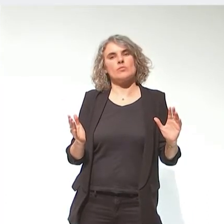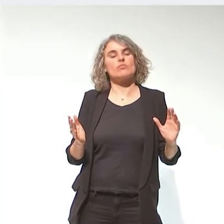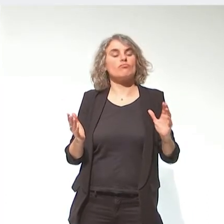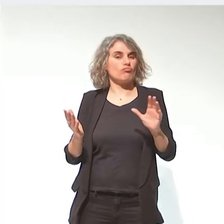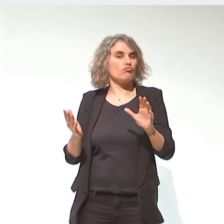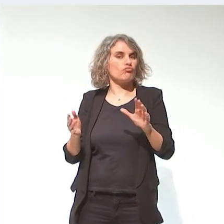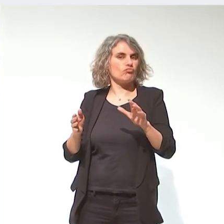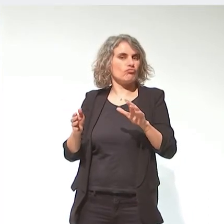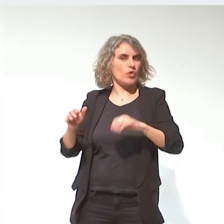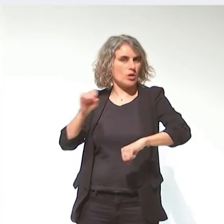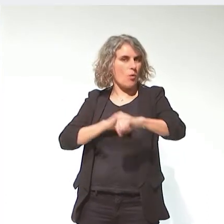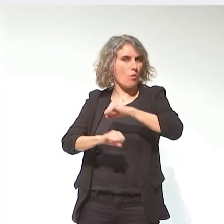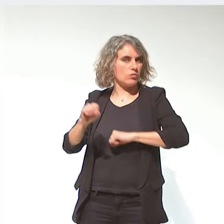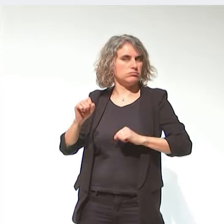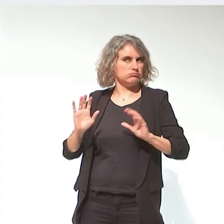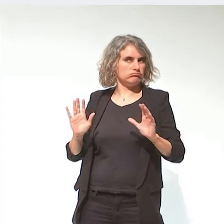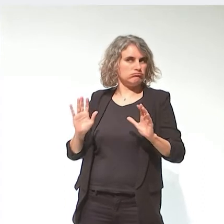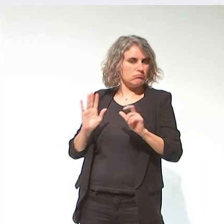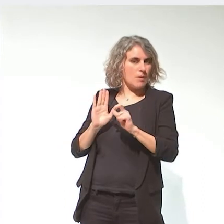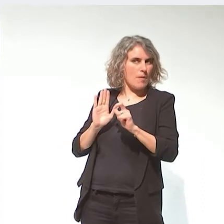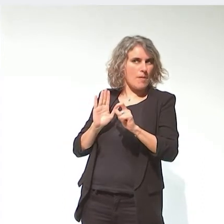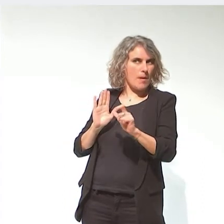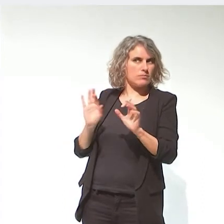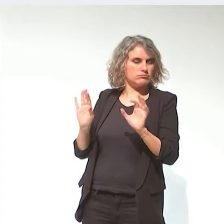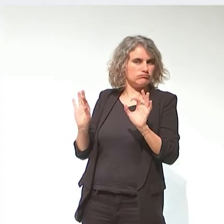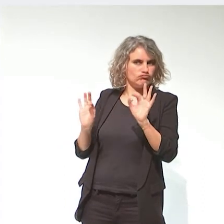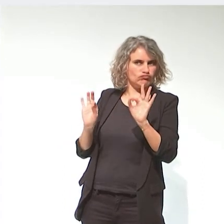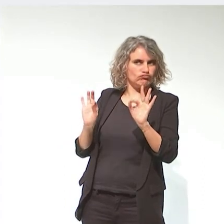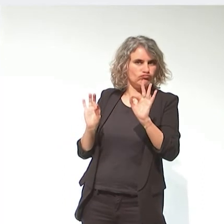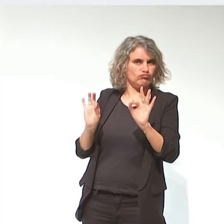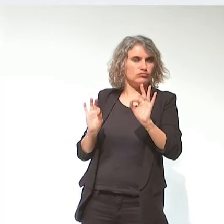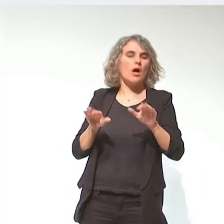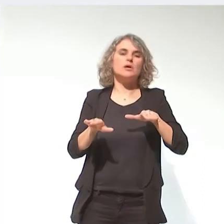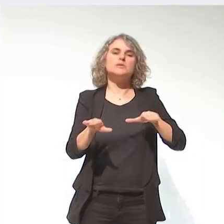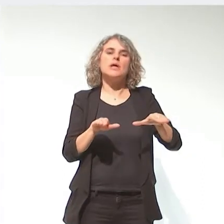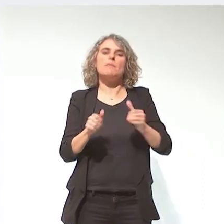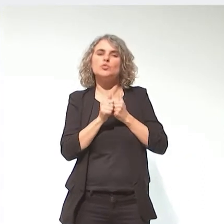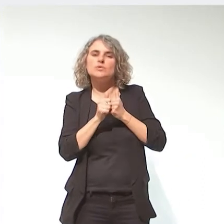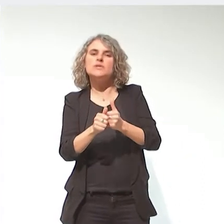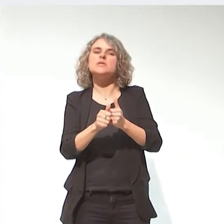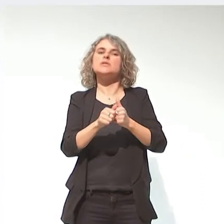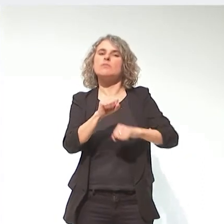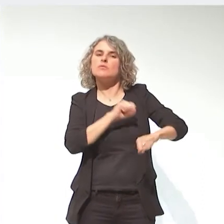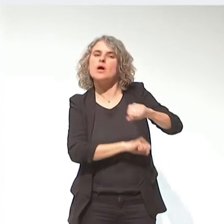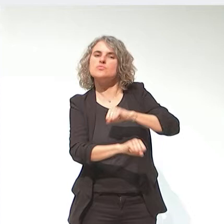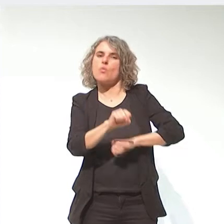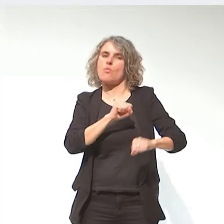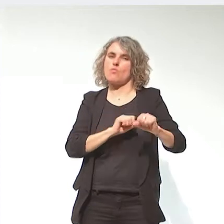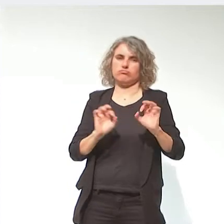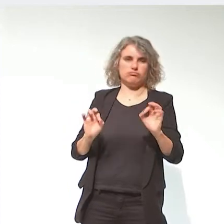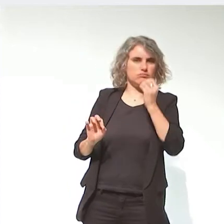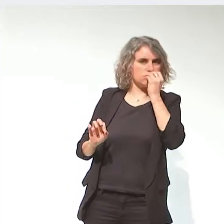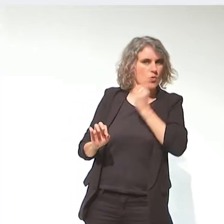coordinating and monitoring system, and of course market surveillance and authority system, and of